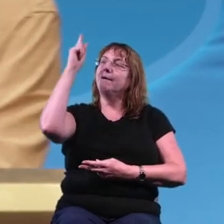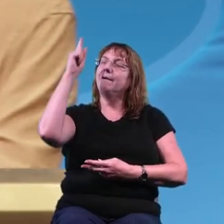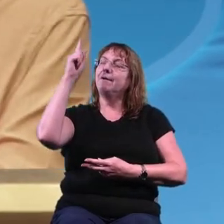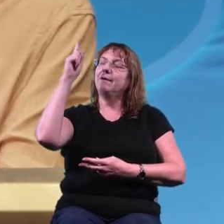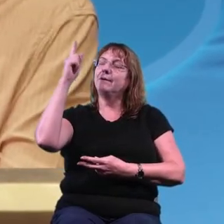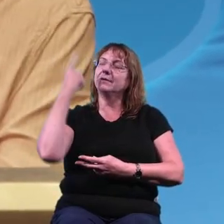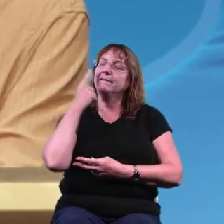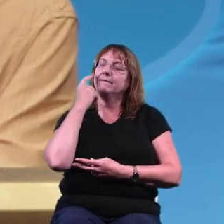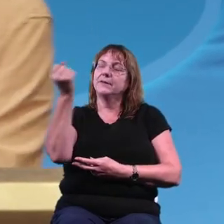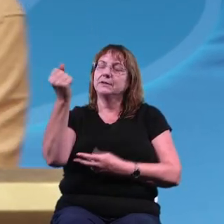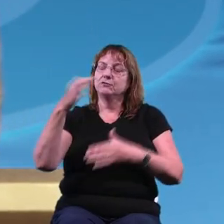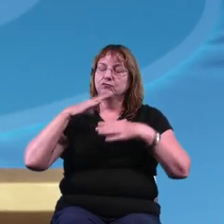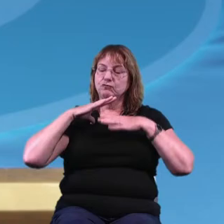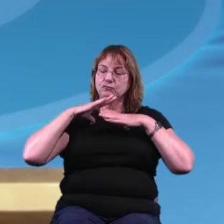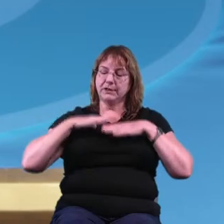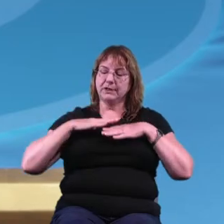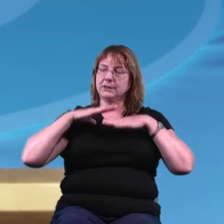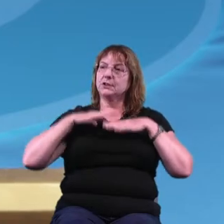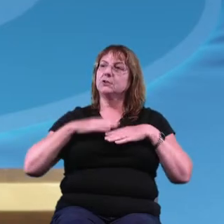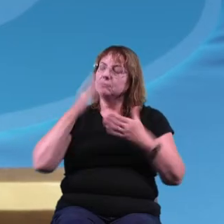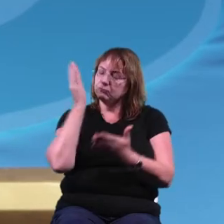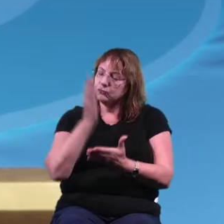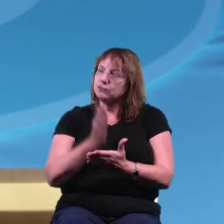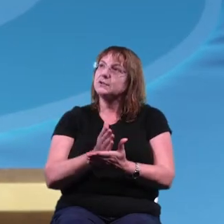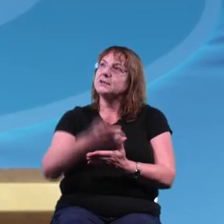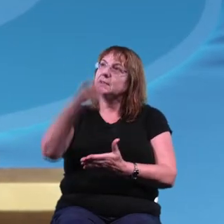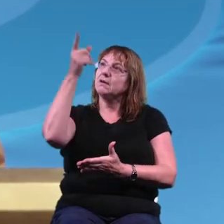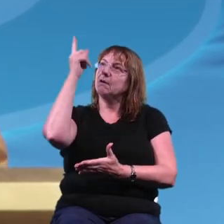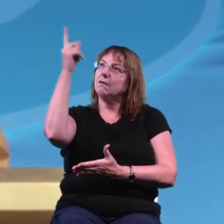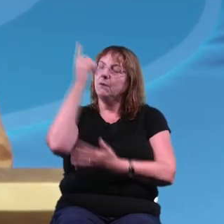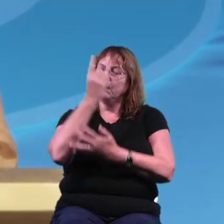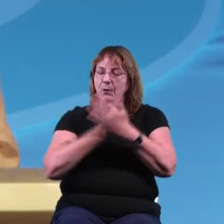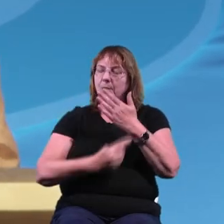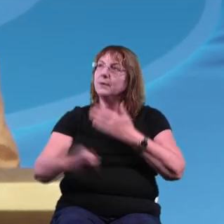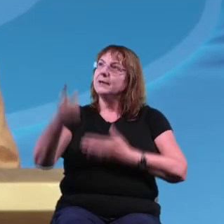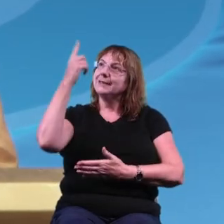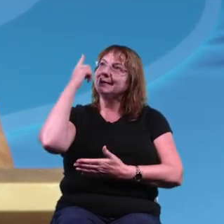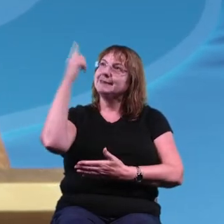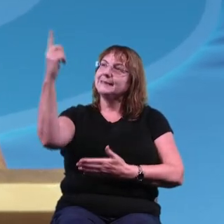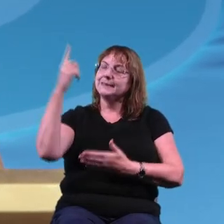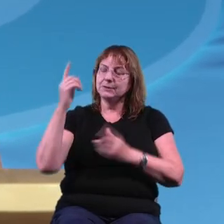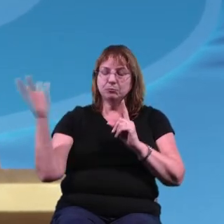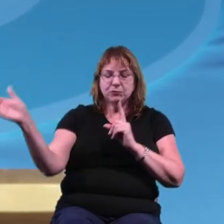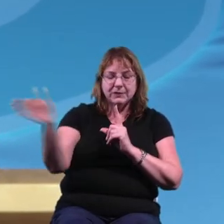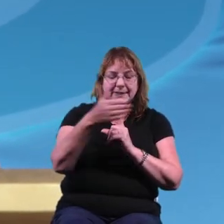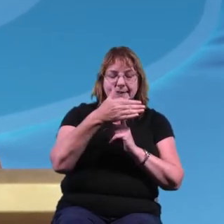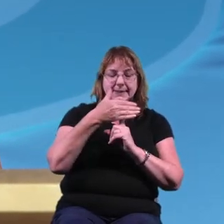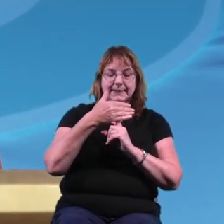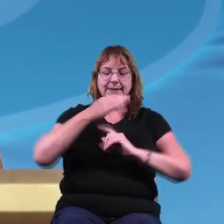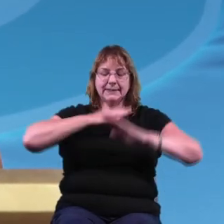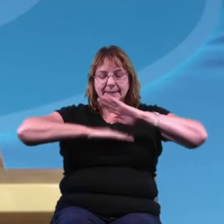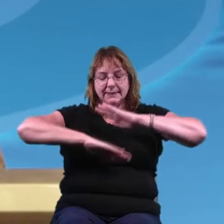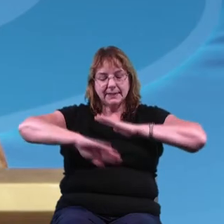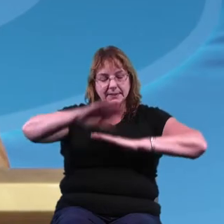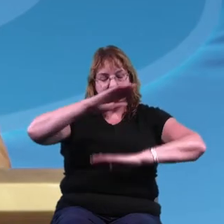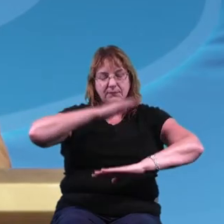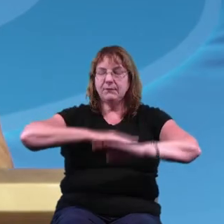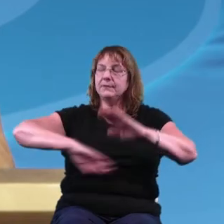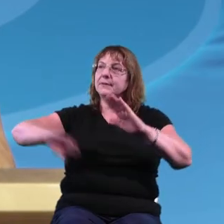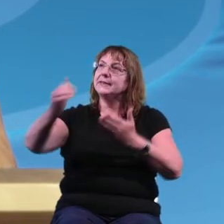the God, the great God, the God who alone can protect and satisfy and save.